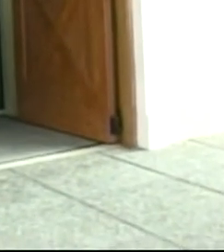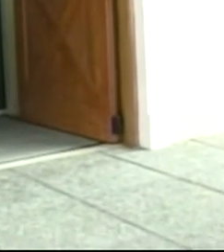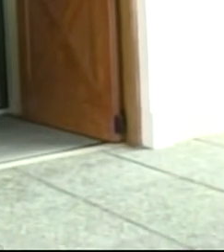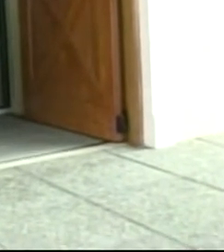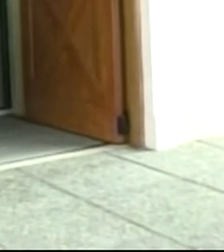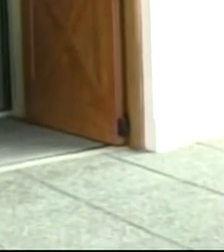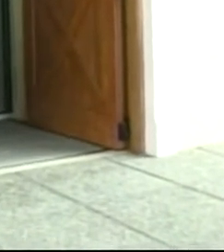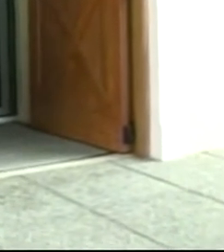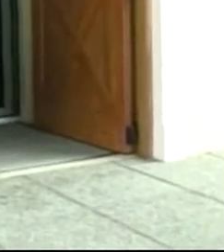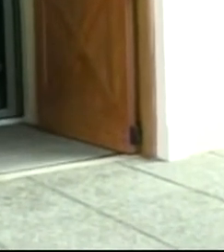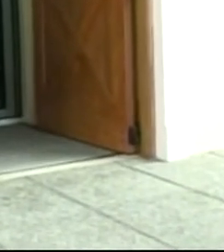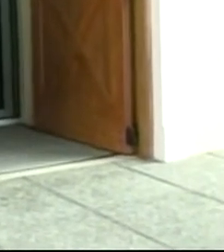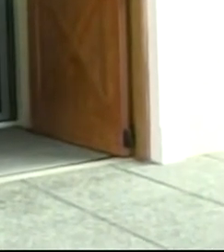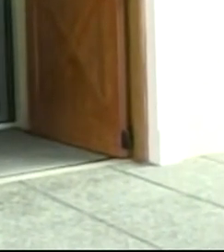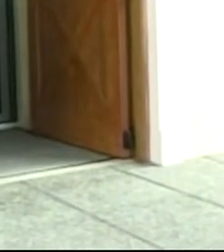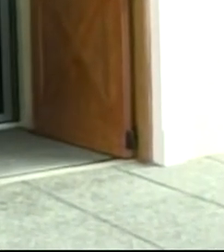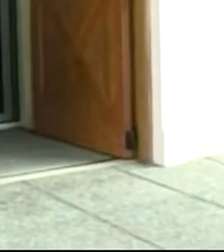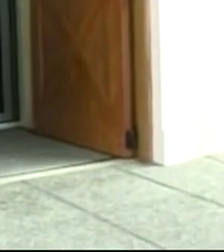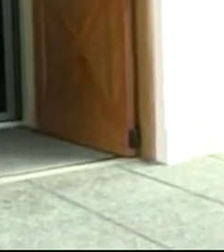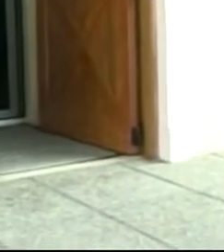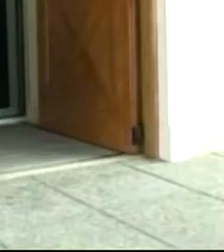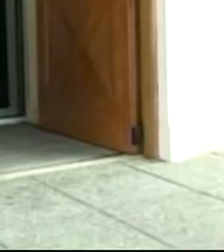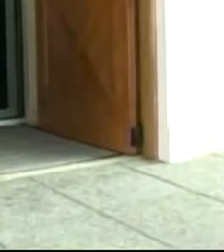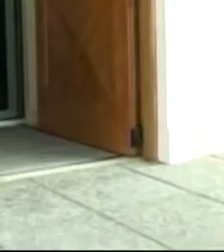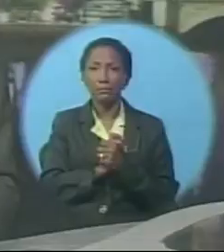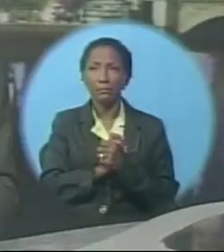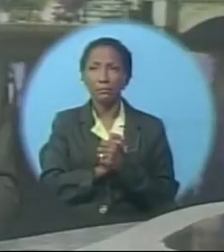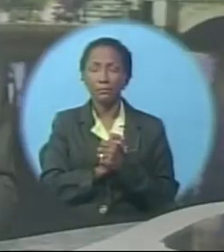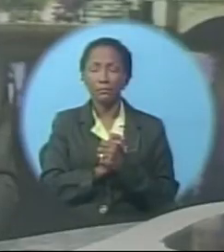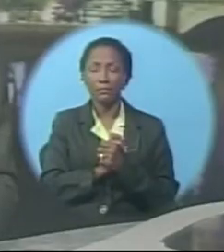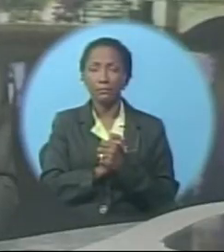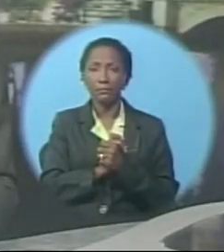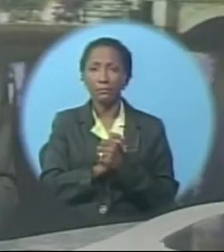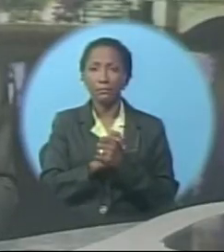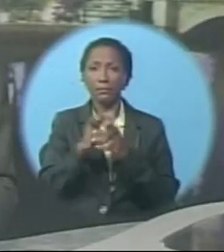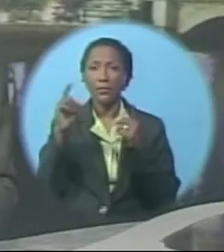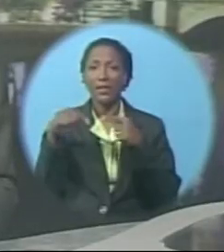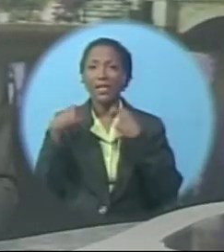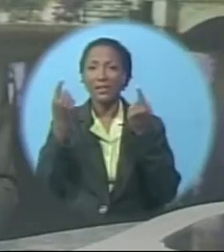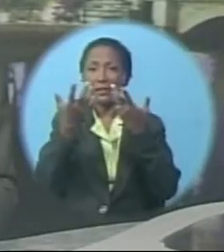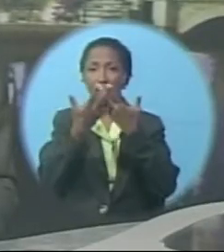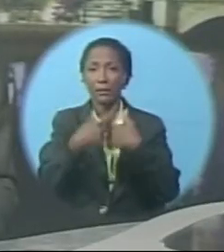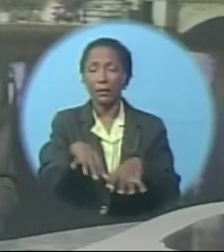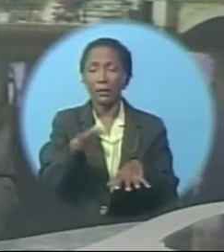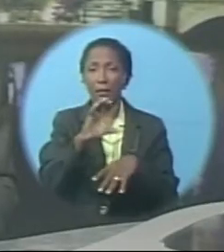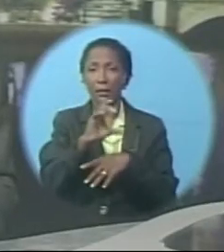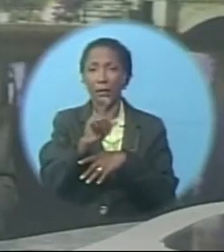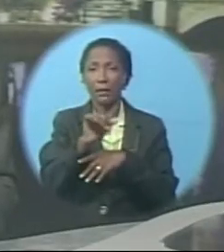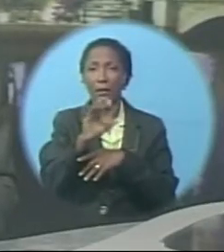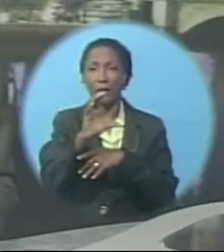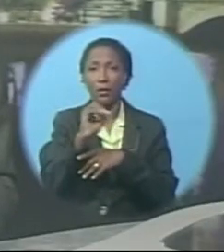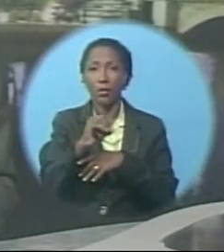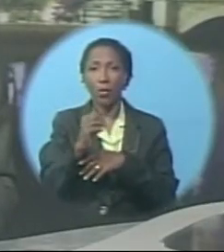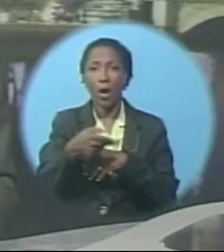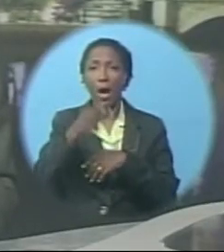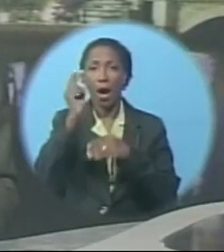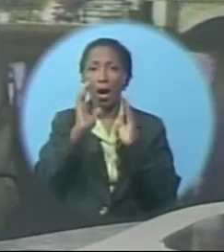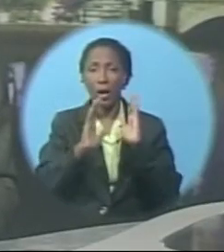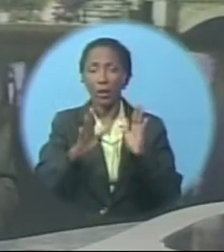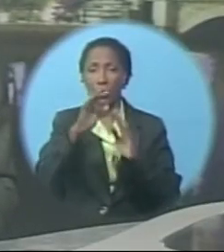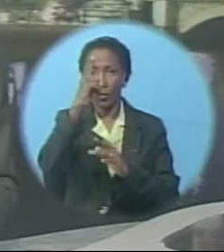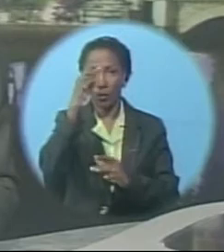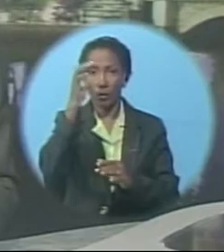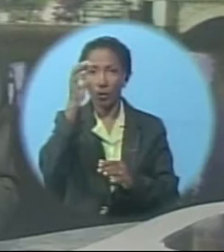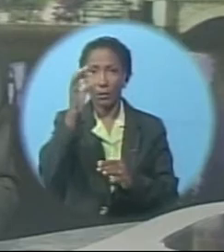his client cannot access any funds from the Bank of Nova Scotia. Since the collapse of CLECO, High Court Justice William Chandler ordered